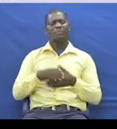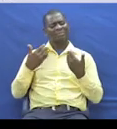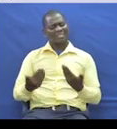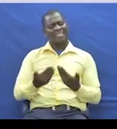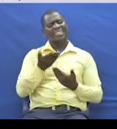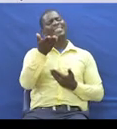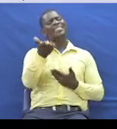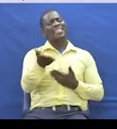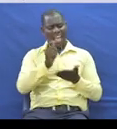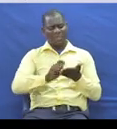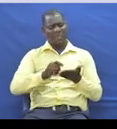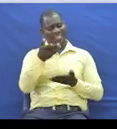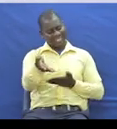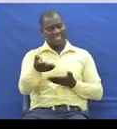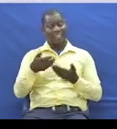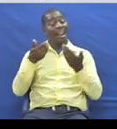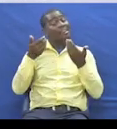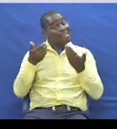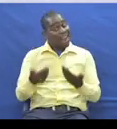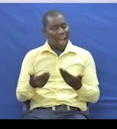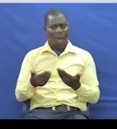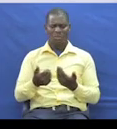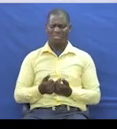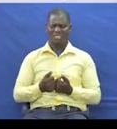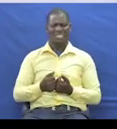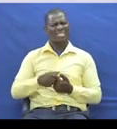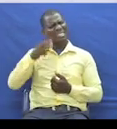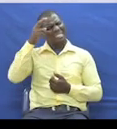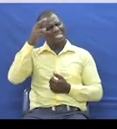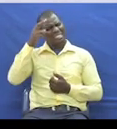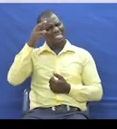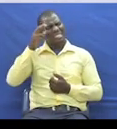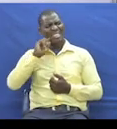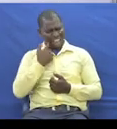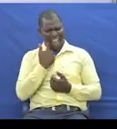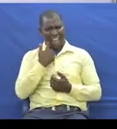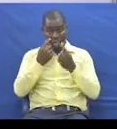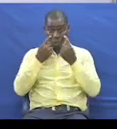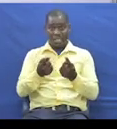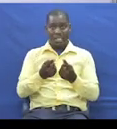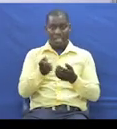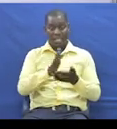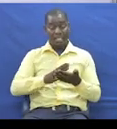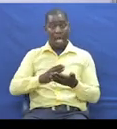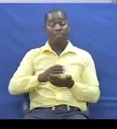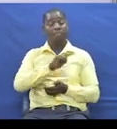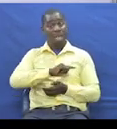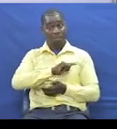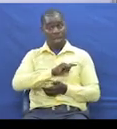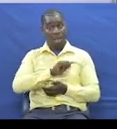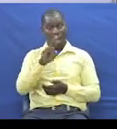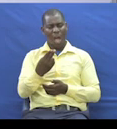Dear student, let us now try to see some of the behaviors or some of